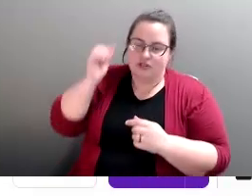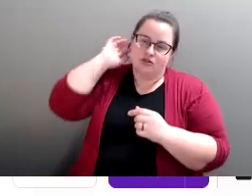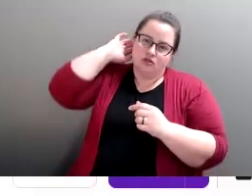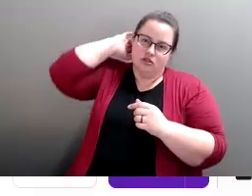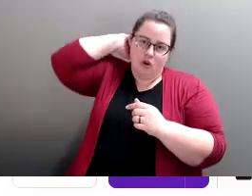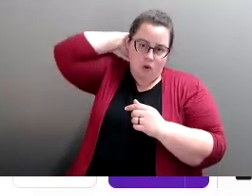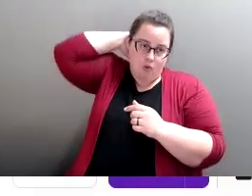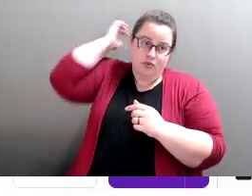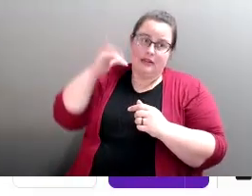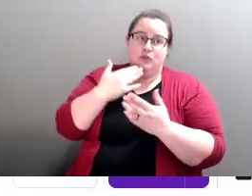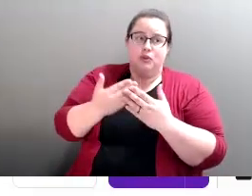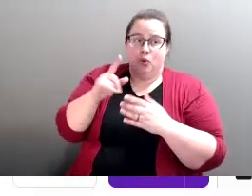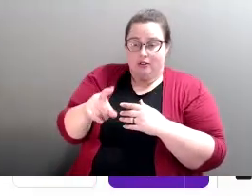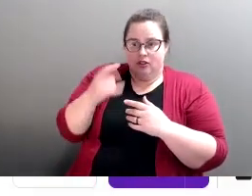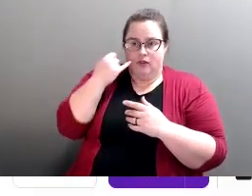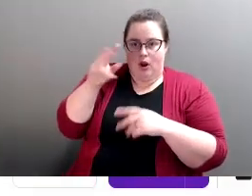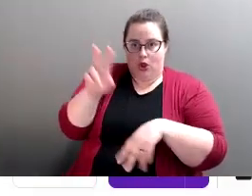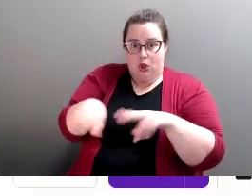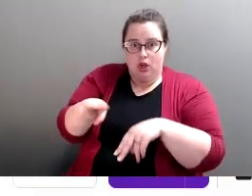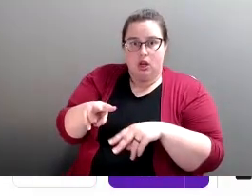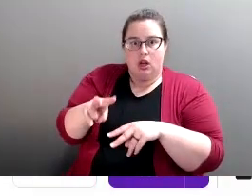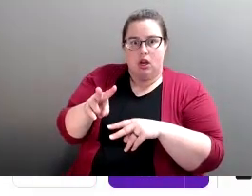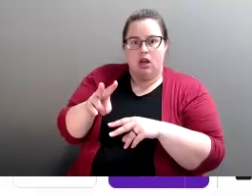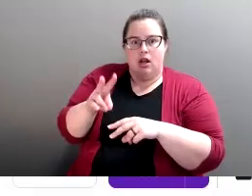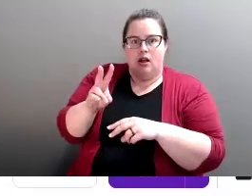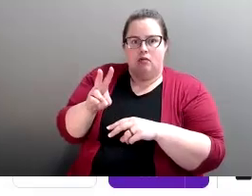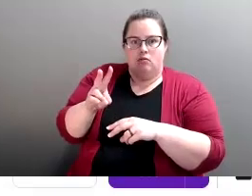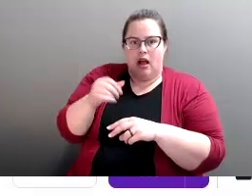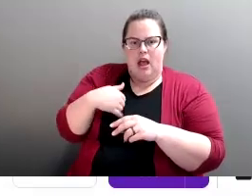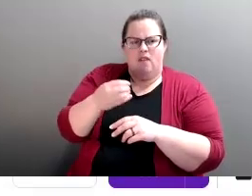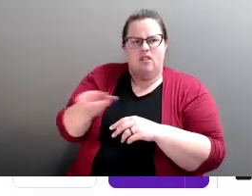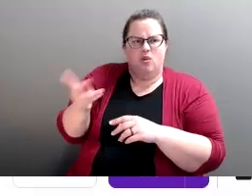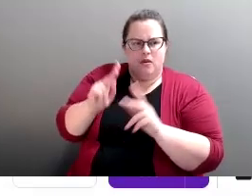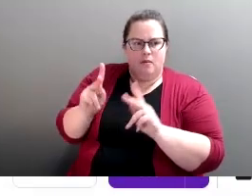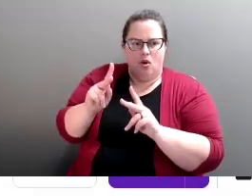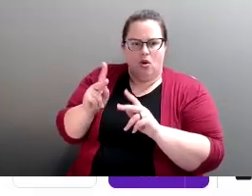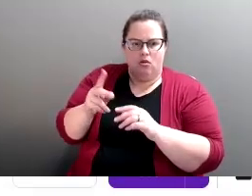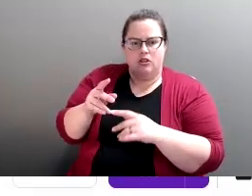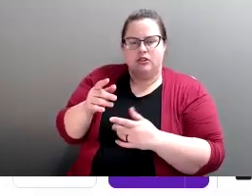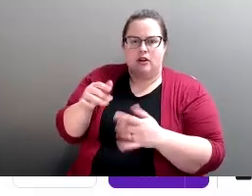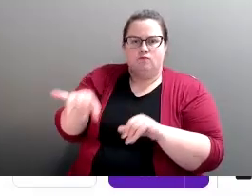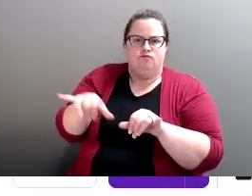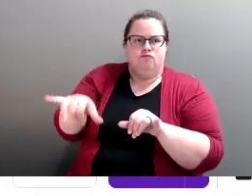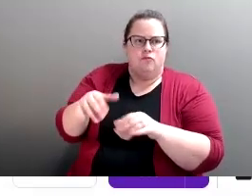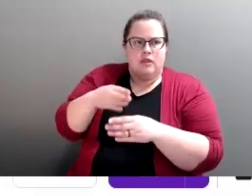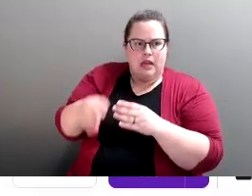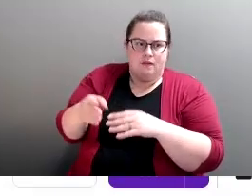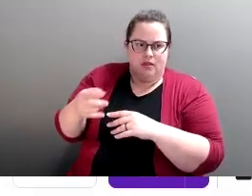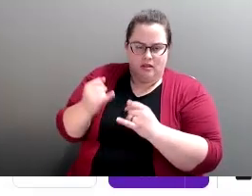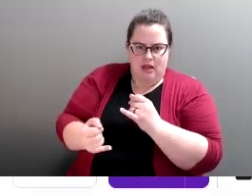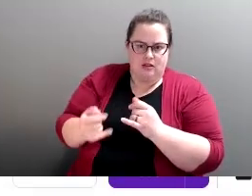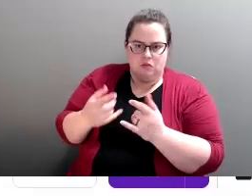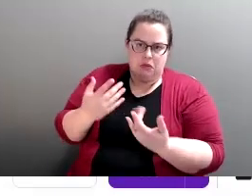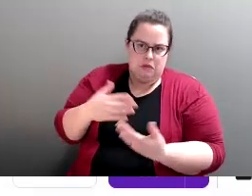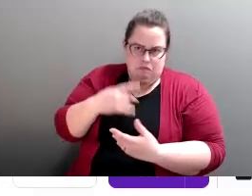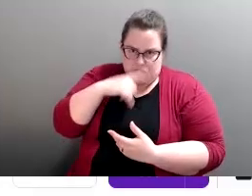go look, I could help. If at the matter of fact, we had a couple of people hang out at the end of our last one and we answered questions. We'd be happy to do that. Yeah, and